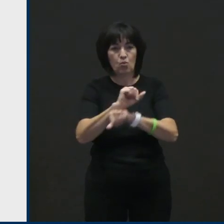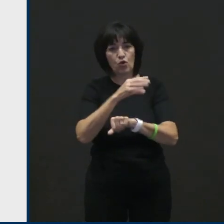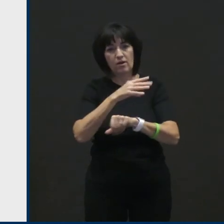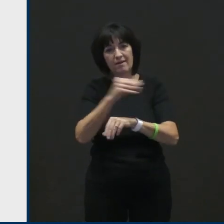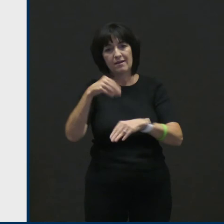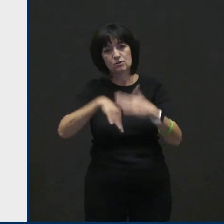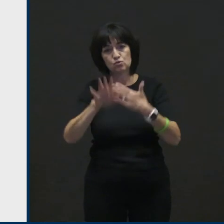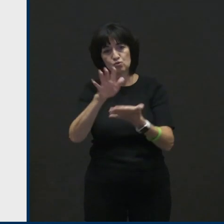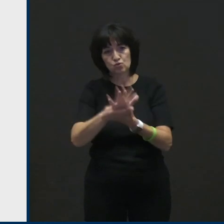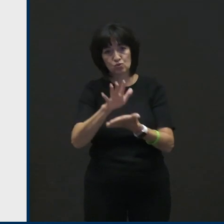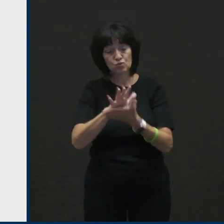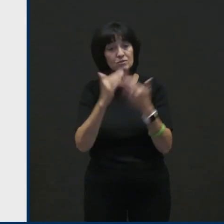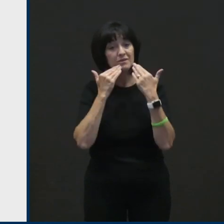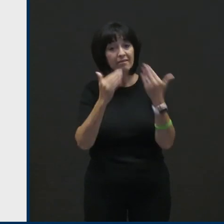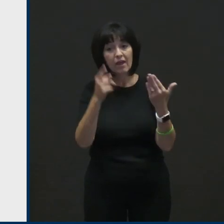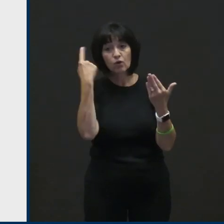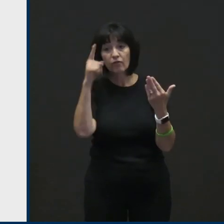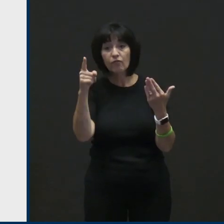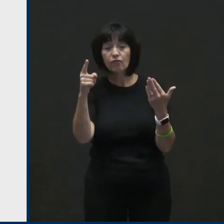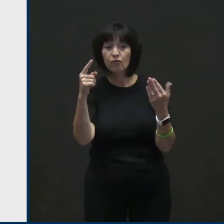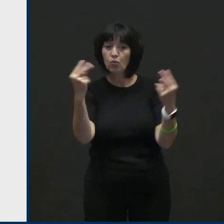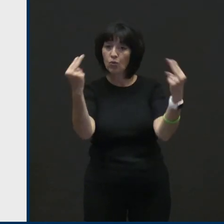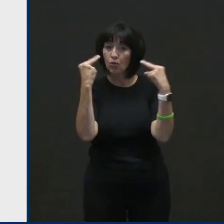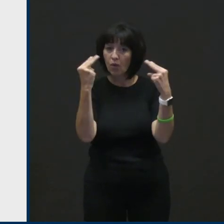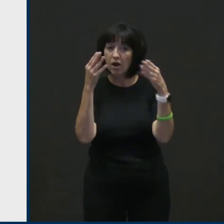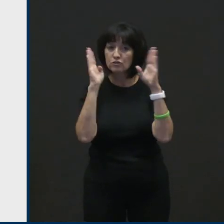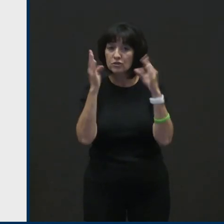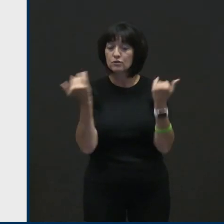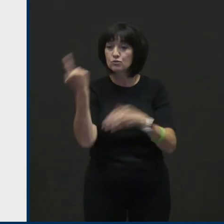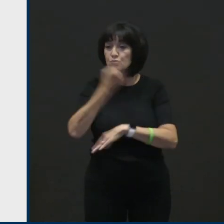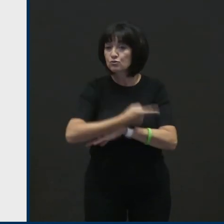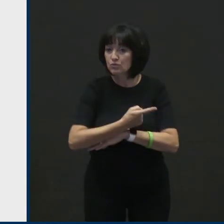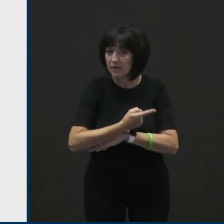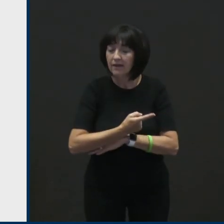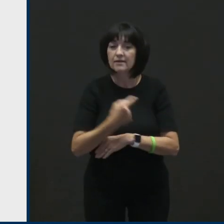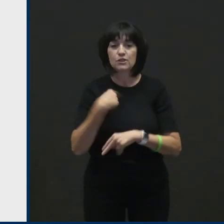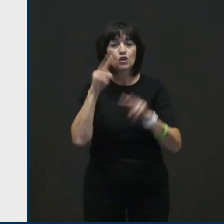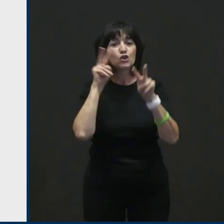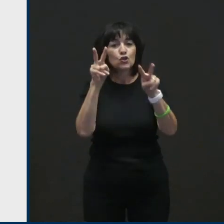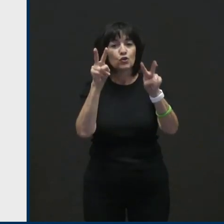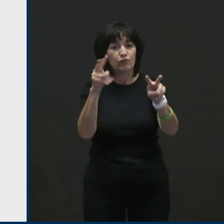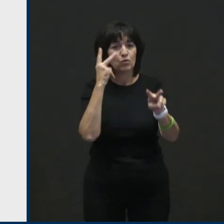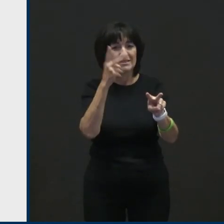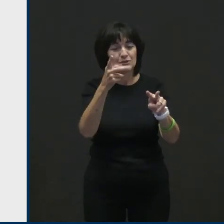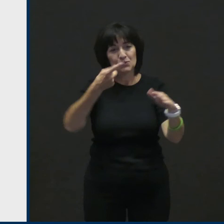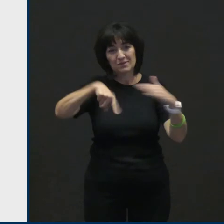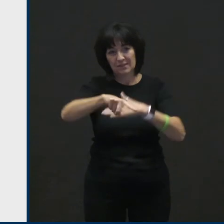for your attendance, your attention today, and we look forward to seeing you next time.